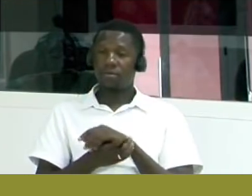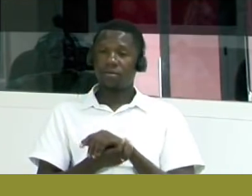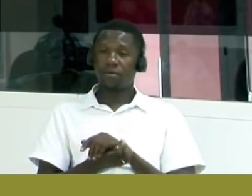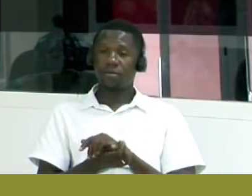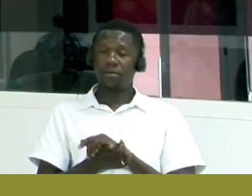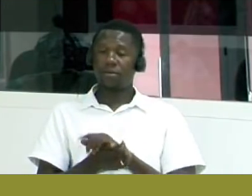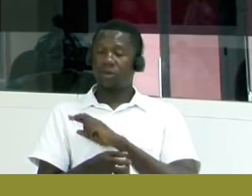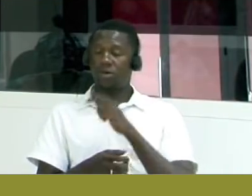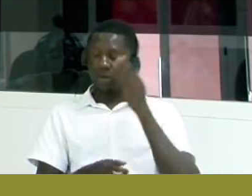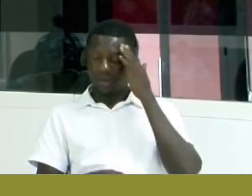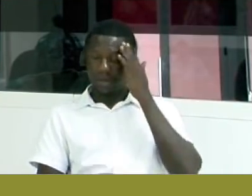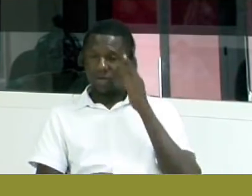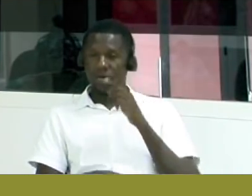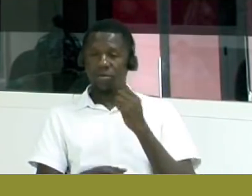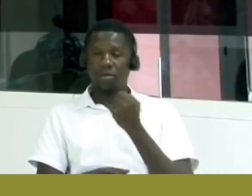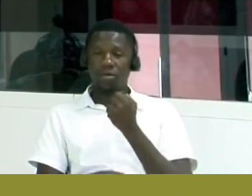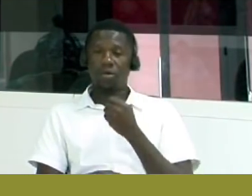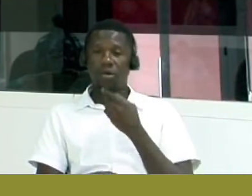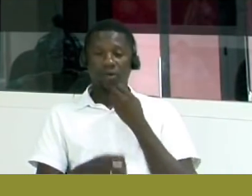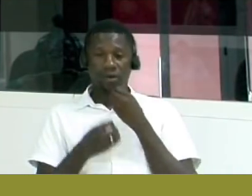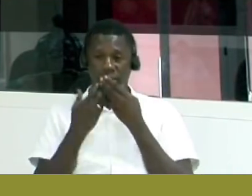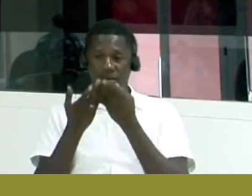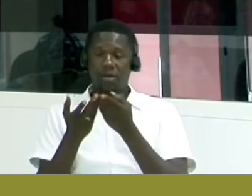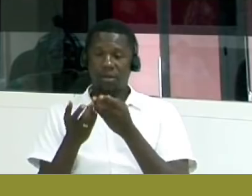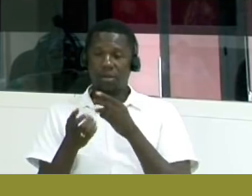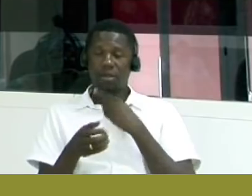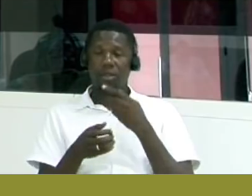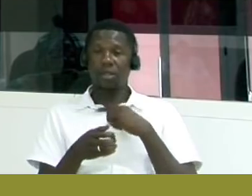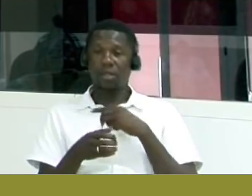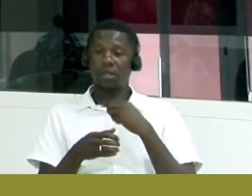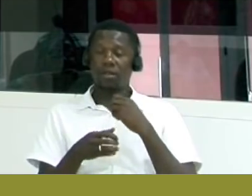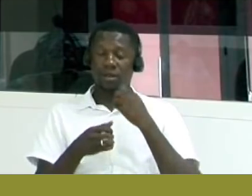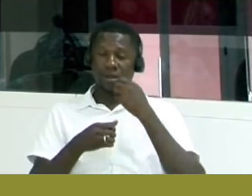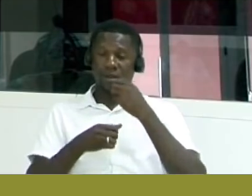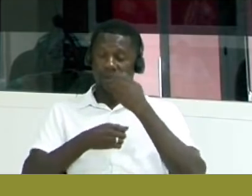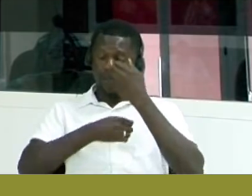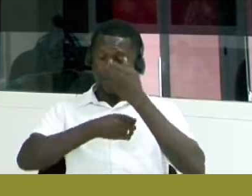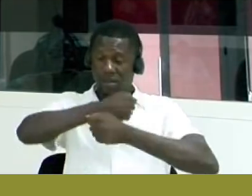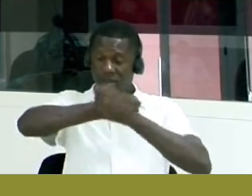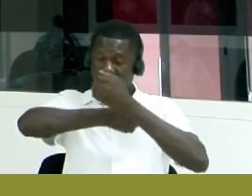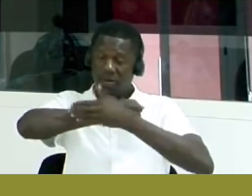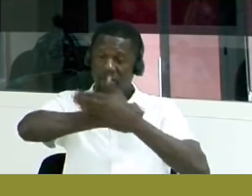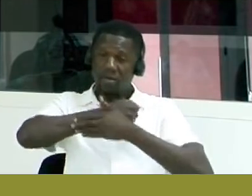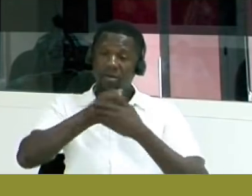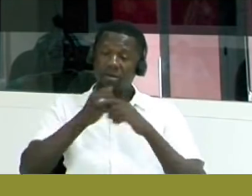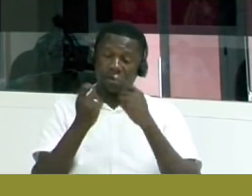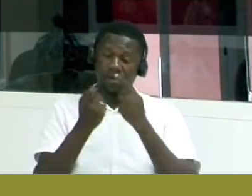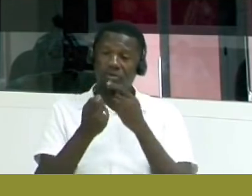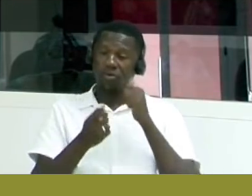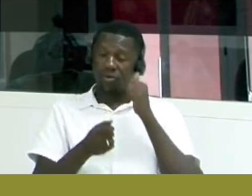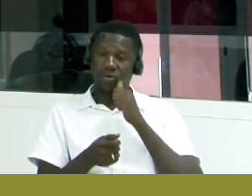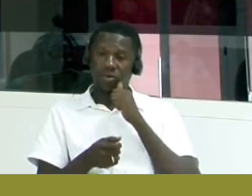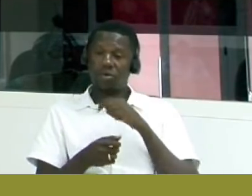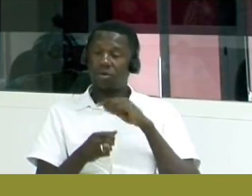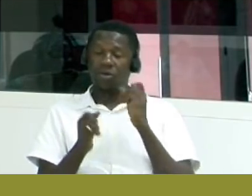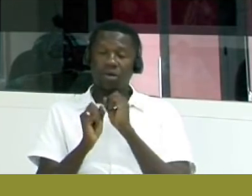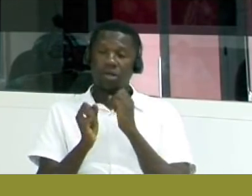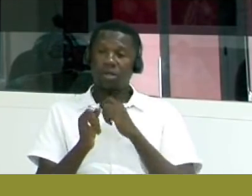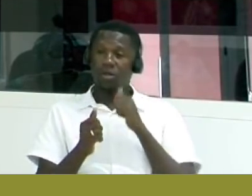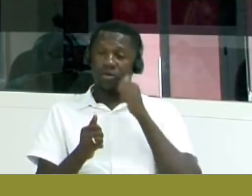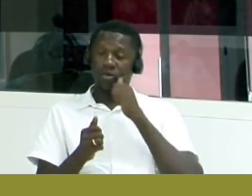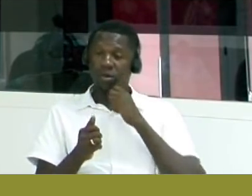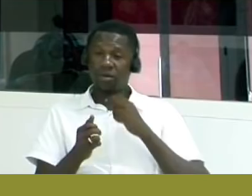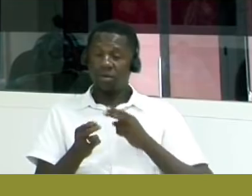I don't think so, because as I say, these were the riot equipment that we were supposed to use. Nothing like using firearms or